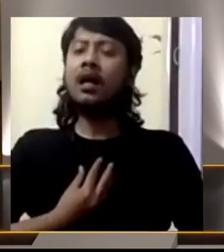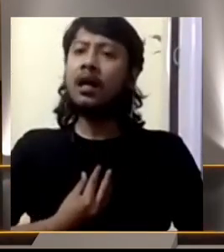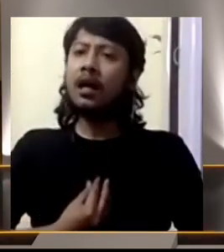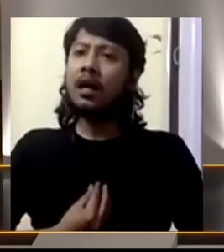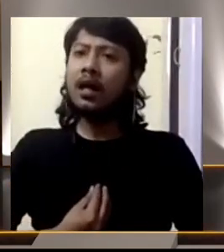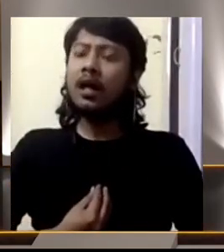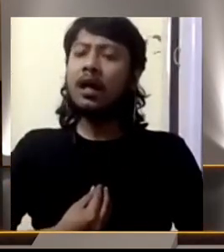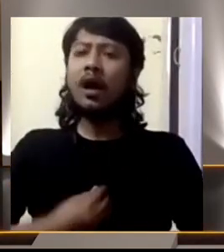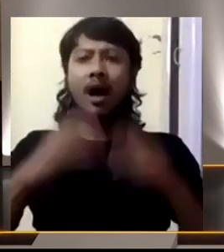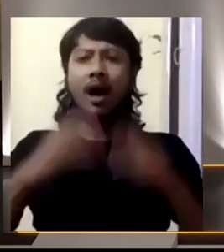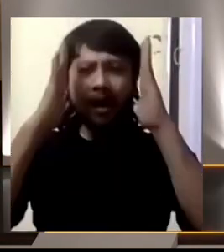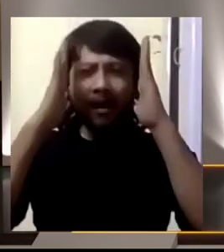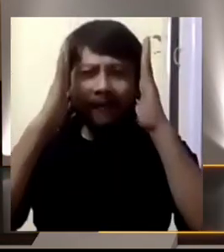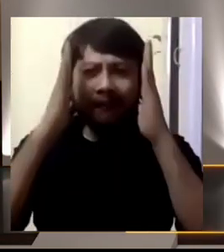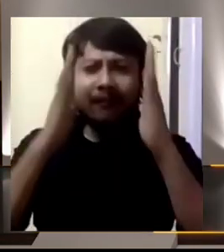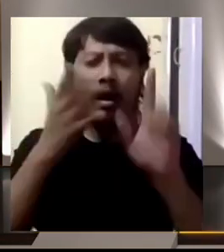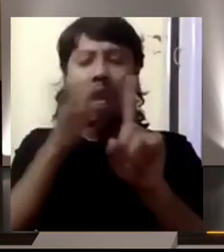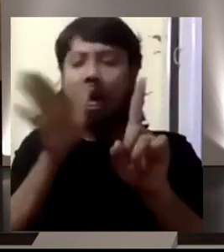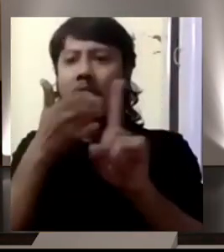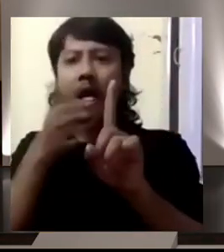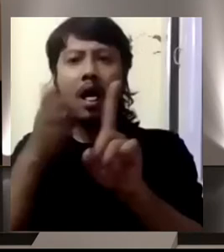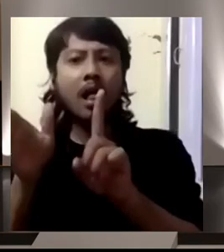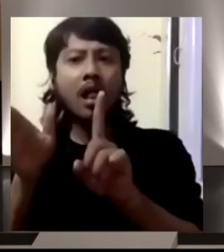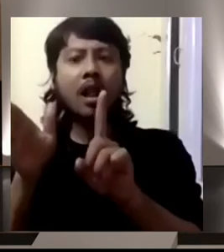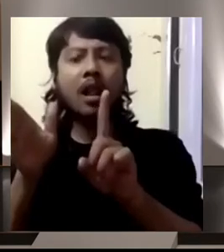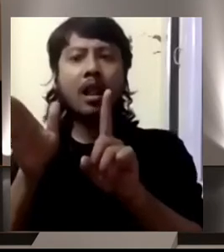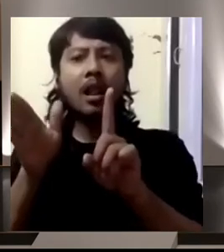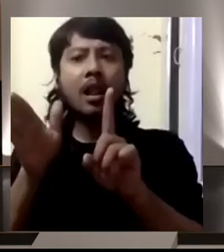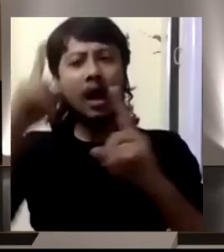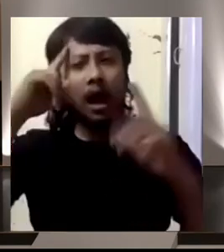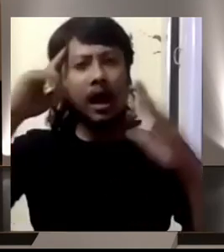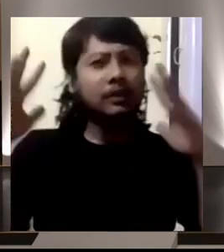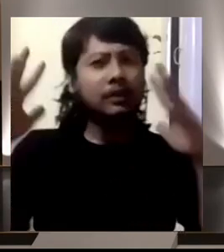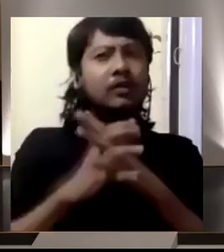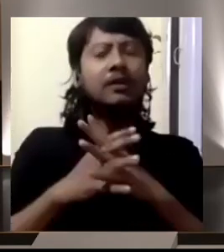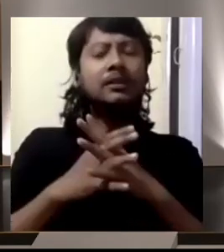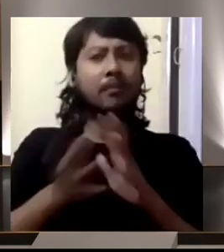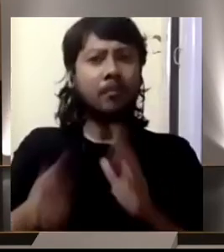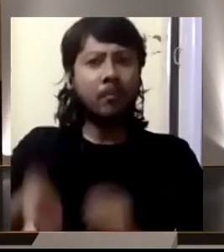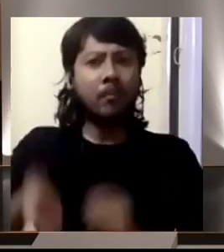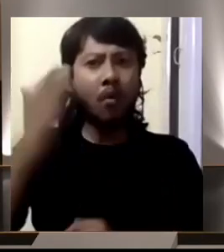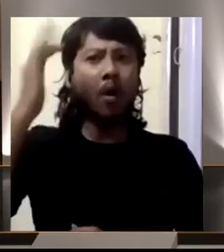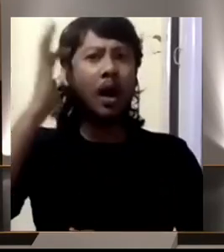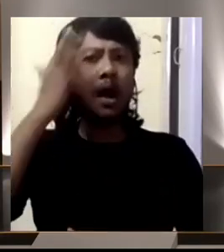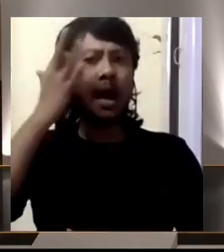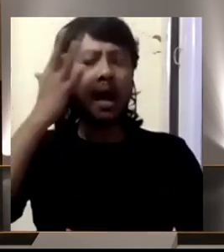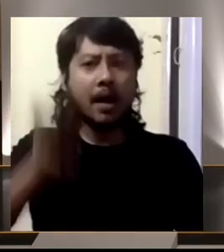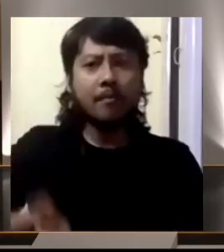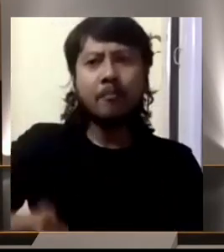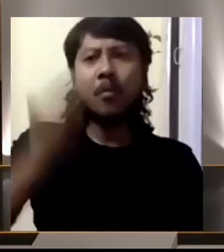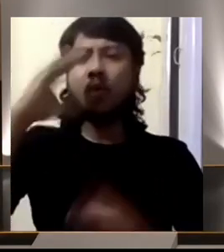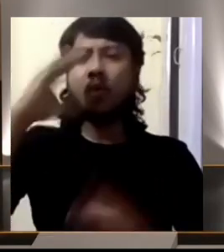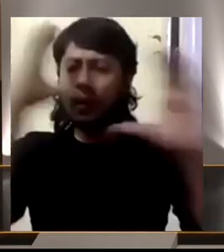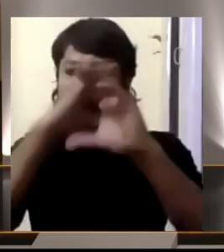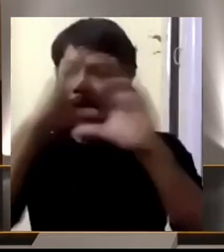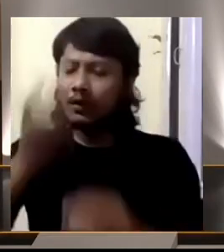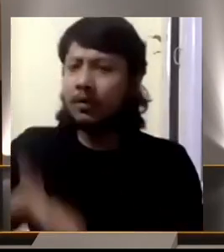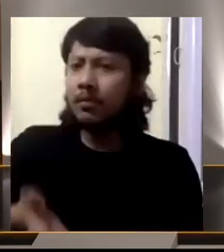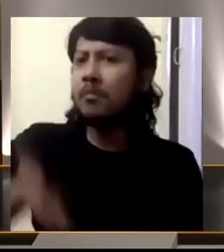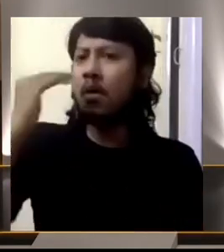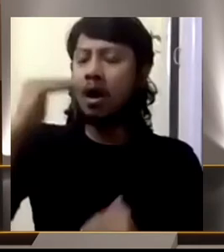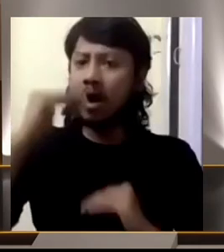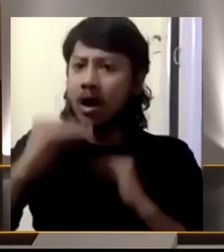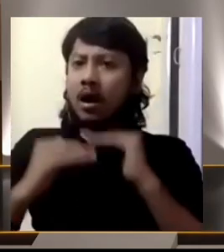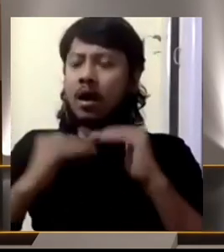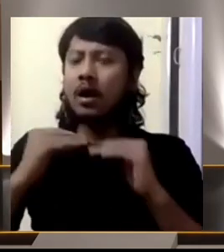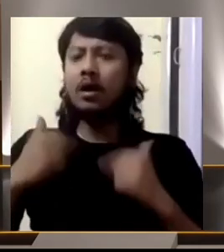present. And it made our emotions more stressed and more confused. And I began to miss the